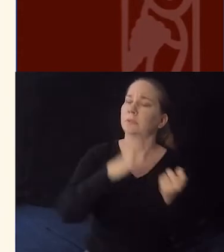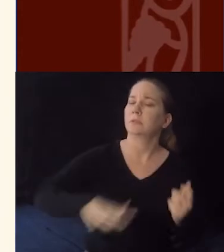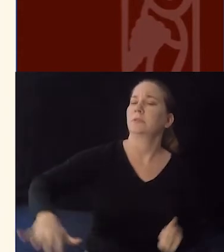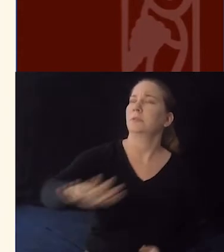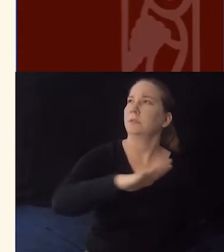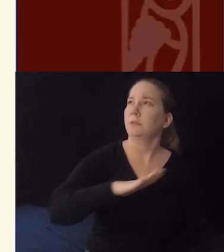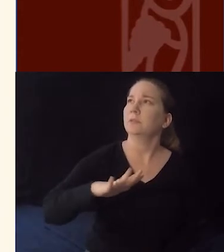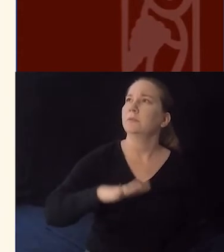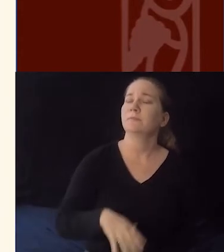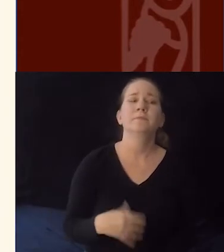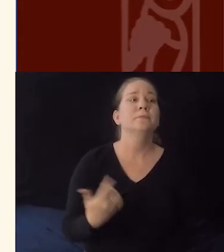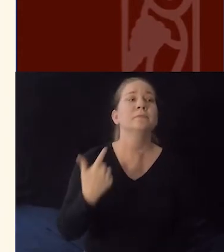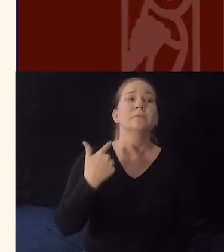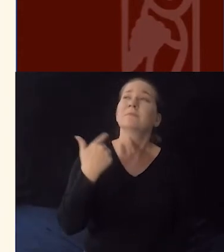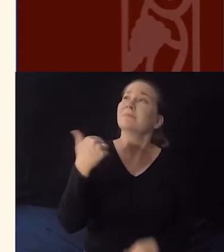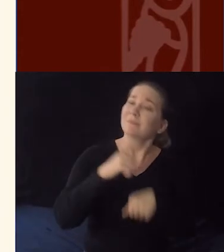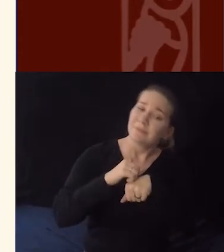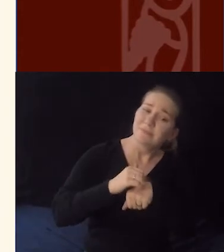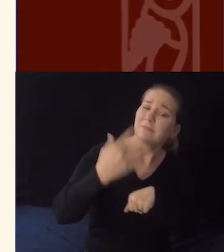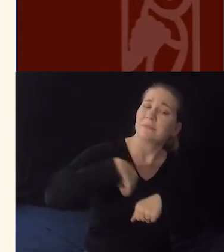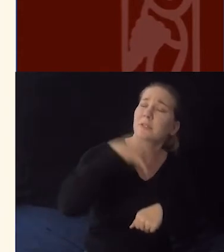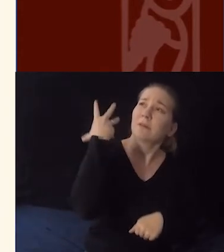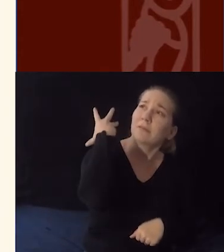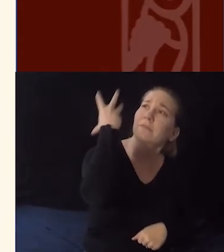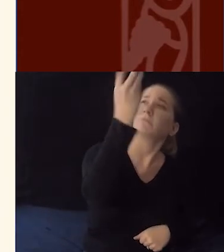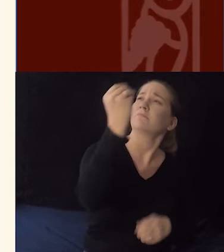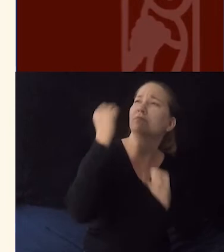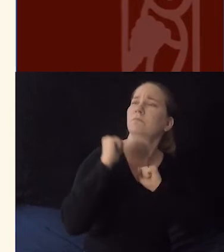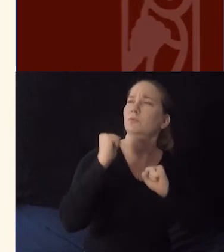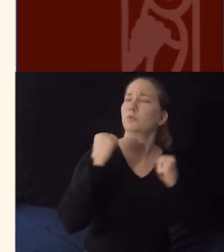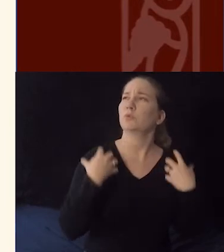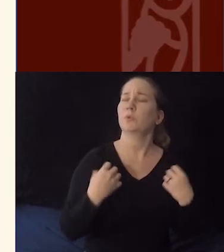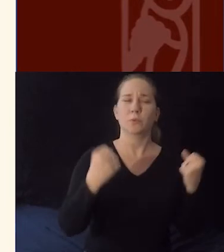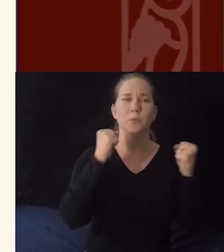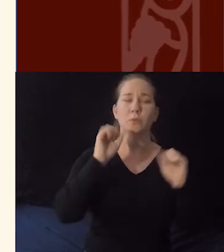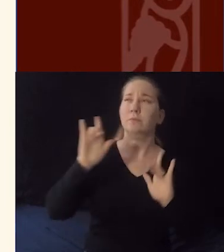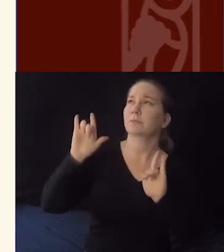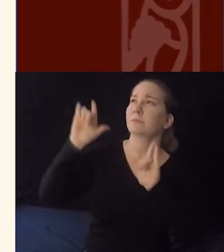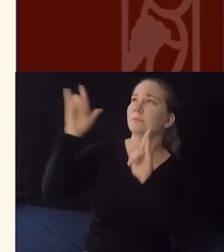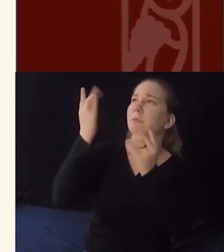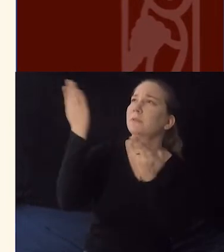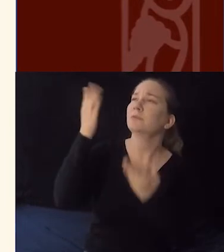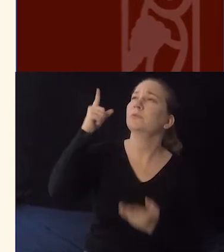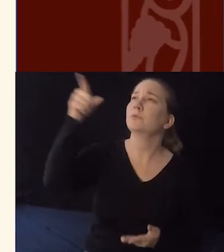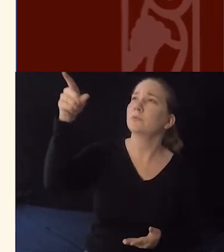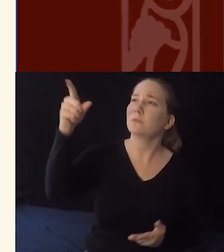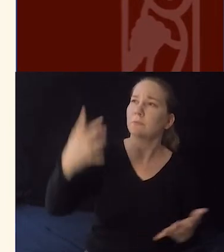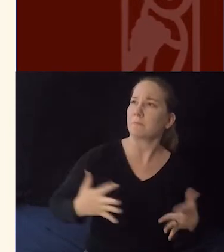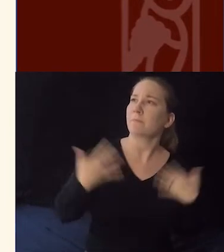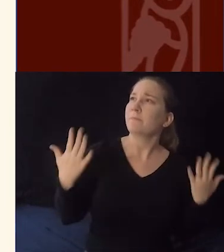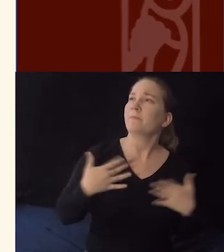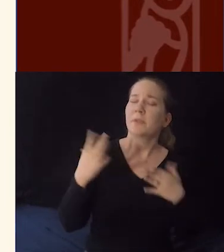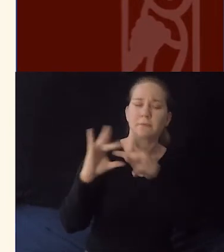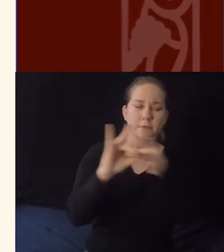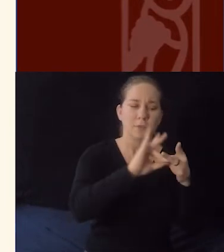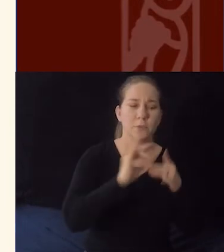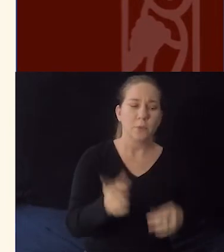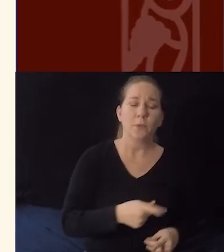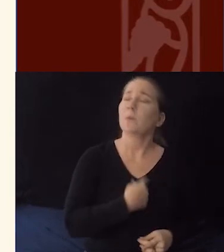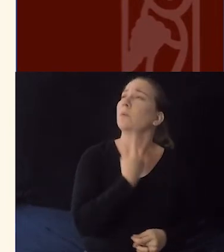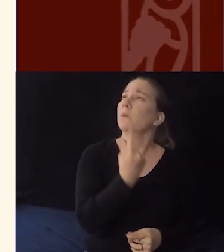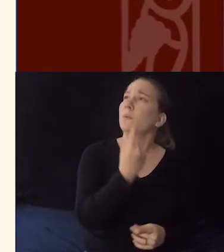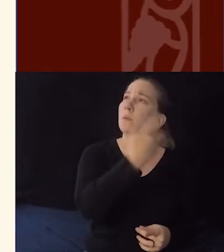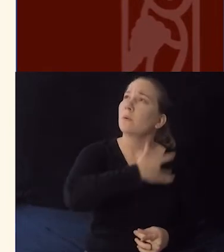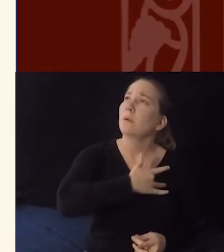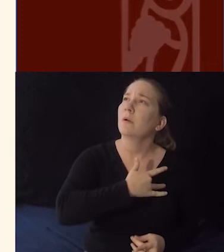in peace, and grant us strength and courage to love and serve you with gladness and singleness of heart. Through Christ